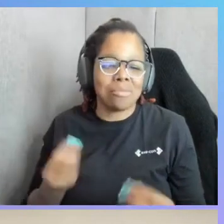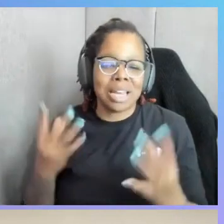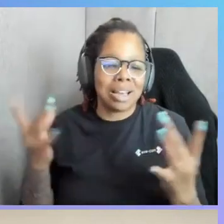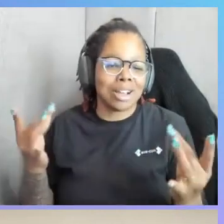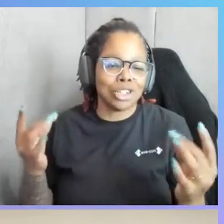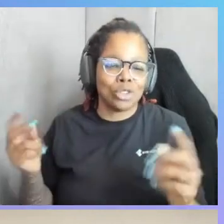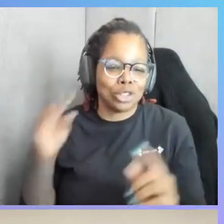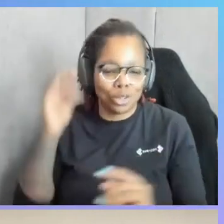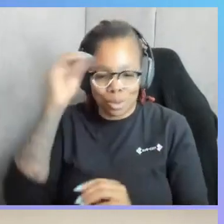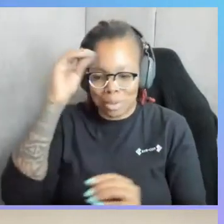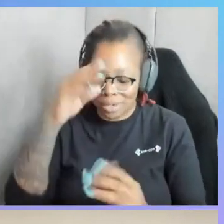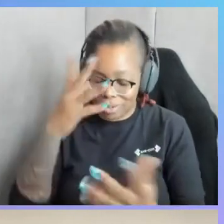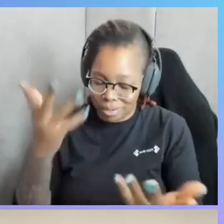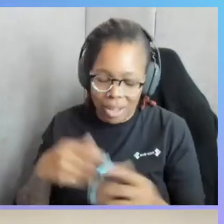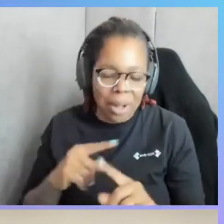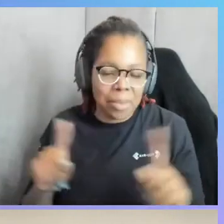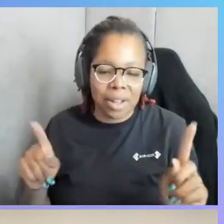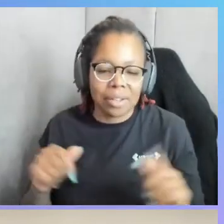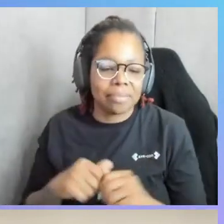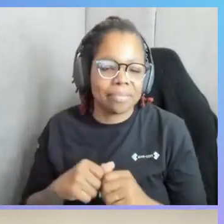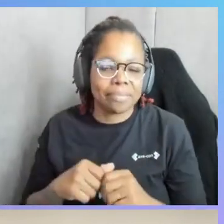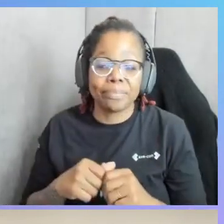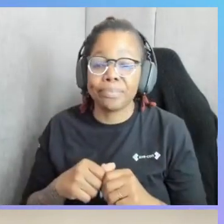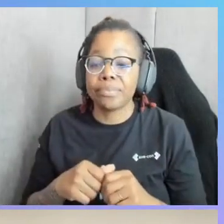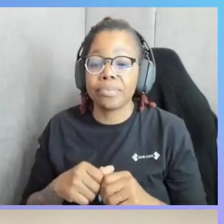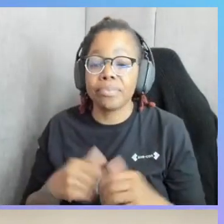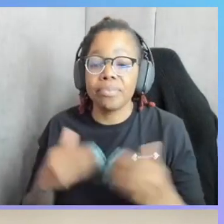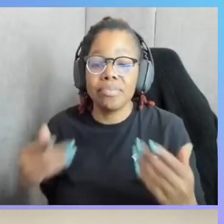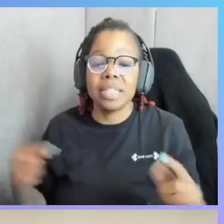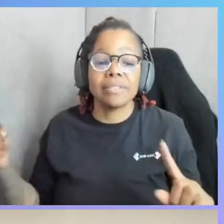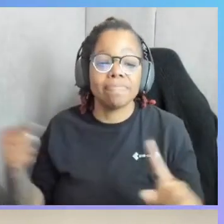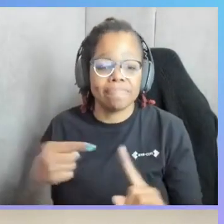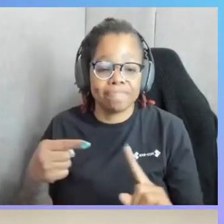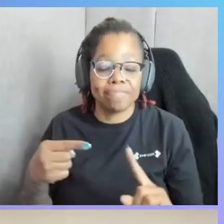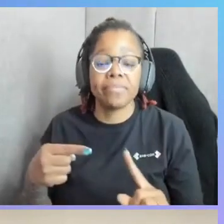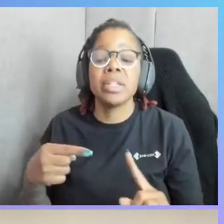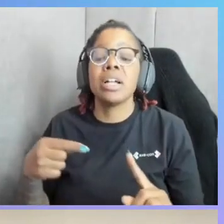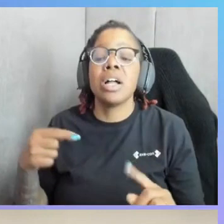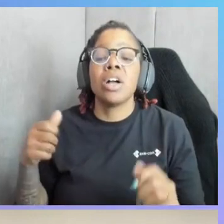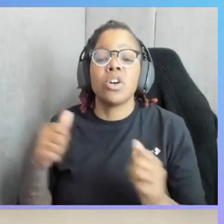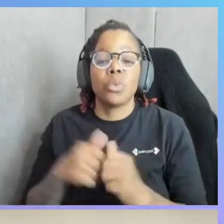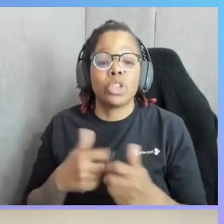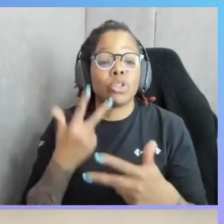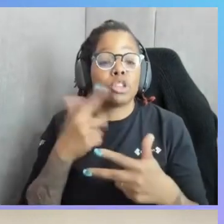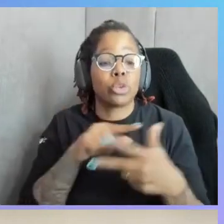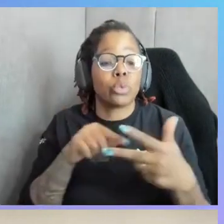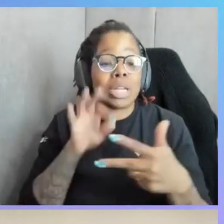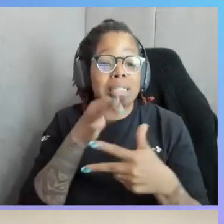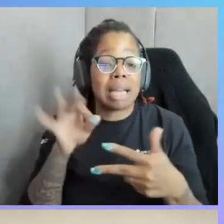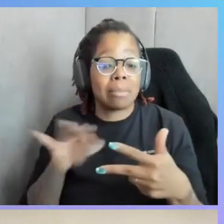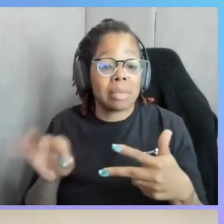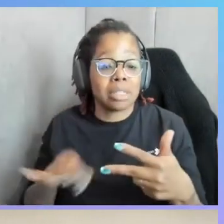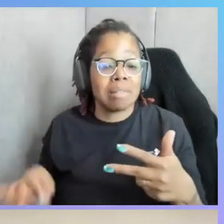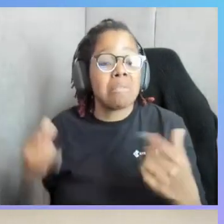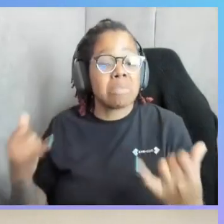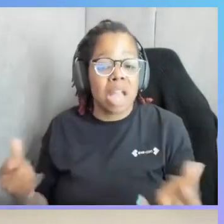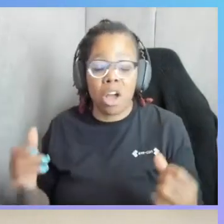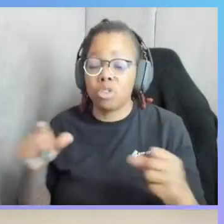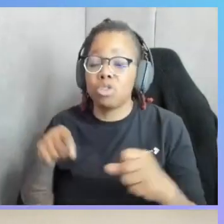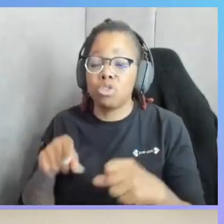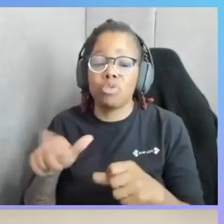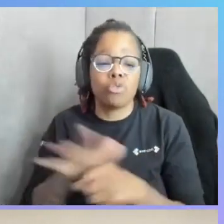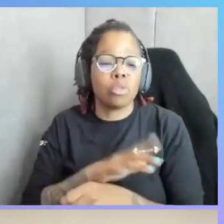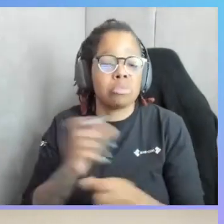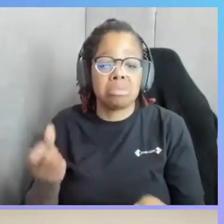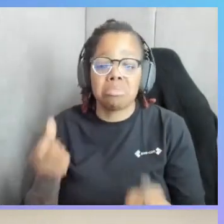at all. Okay, so this brings it all home. With those three statements, you're on your way to fully understanding